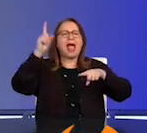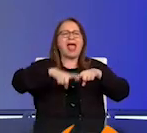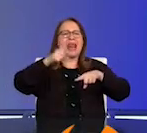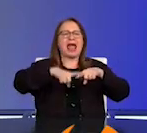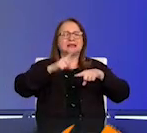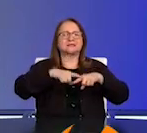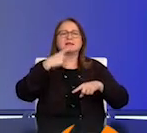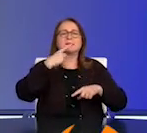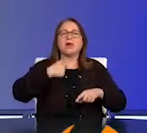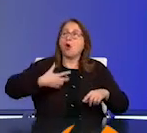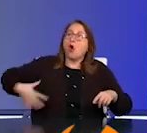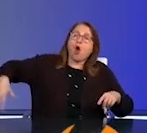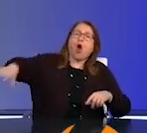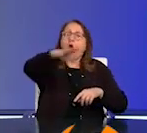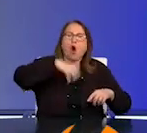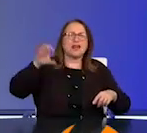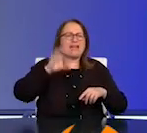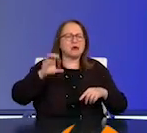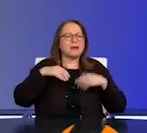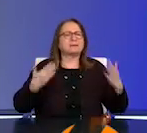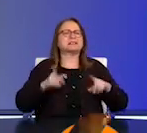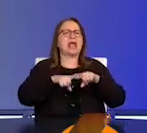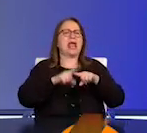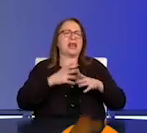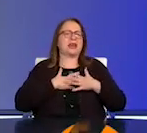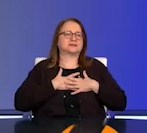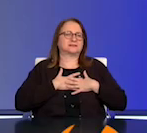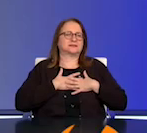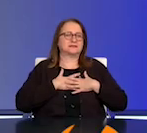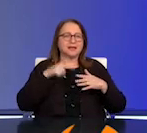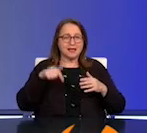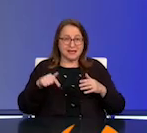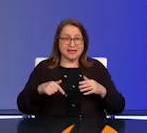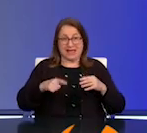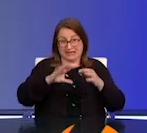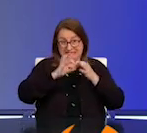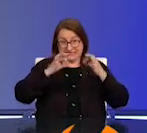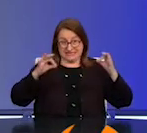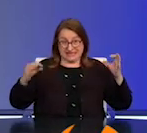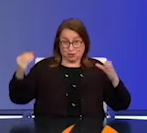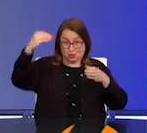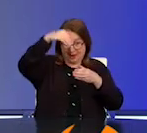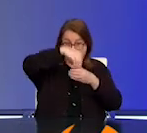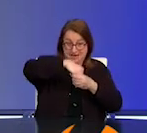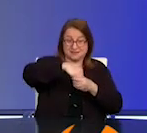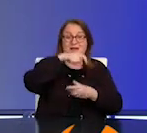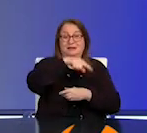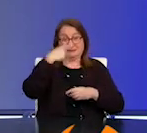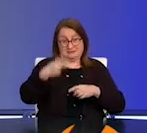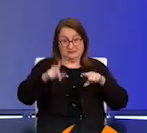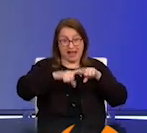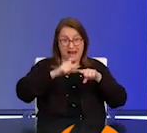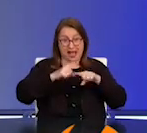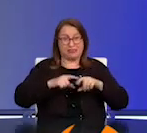Thus, in the pages of history, alongside the Greek heroes of the Revolution,